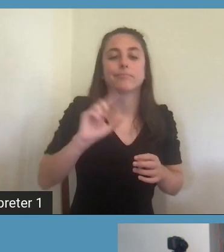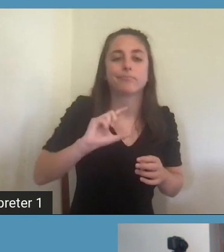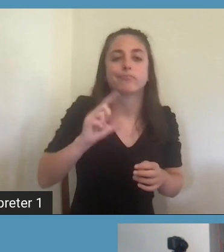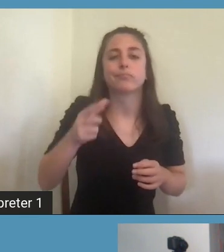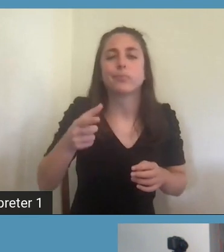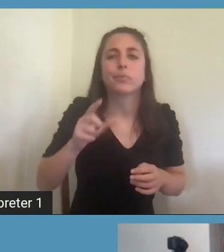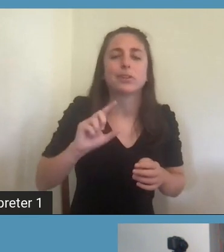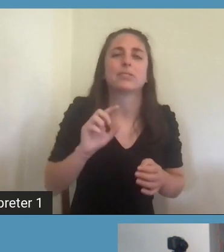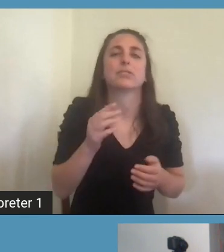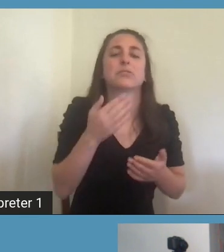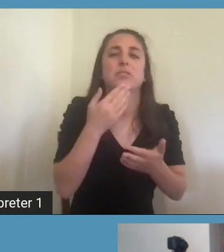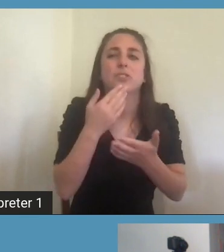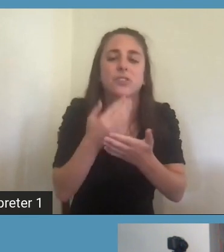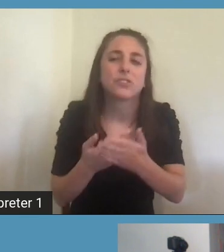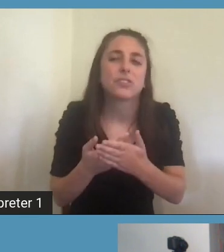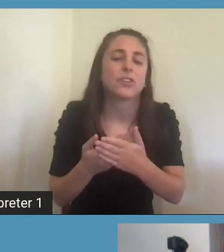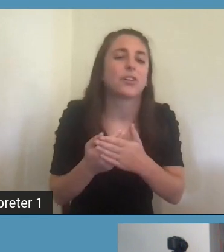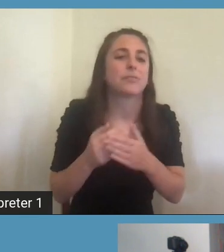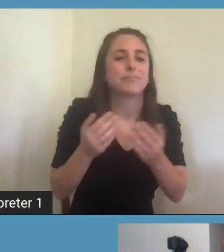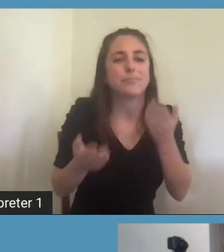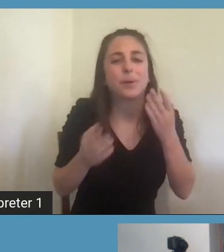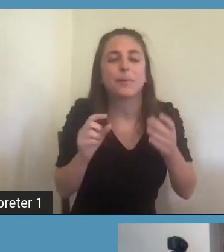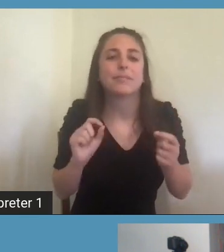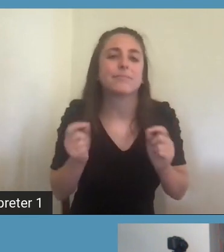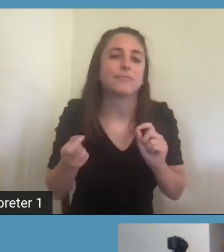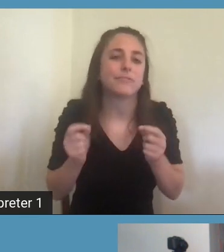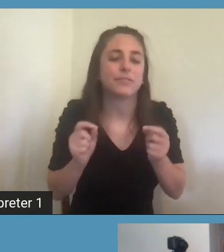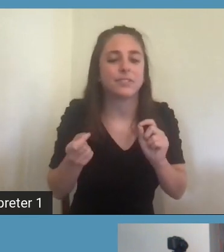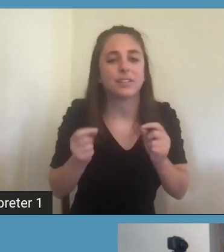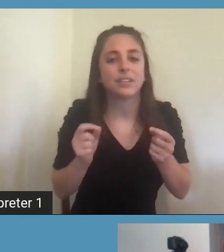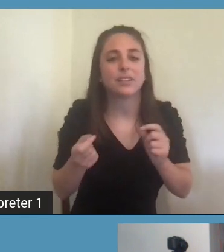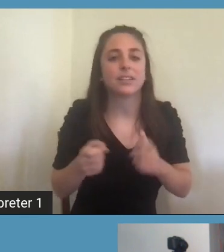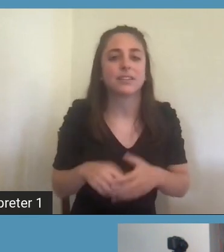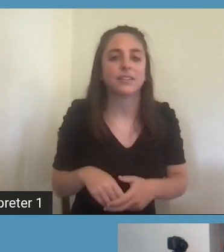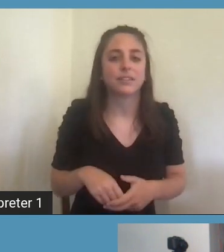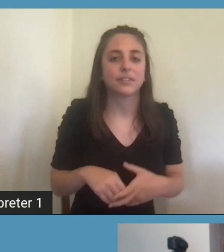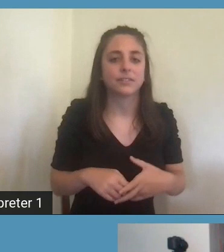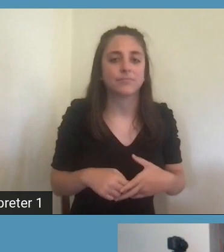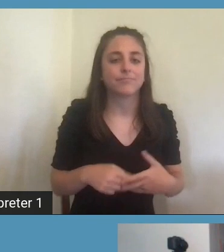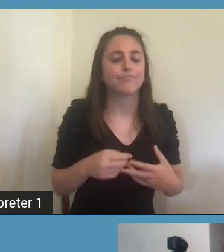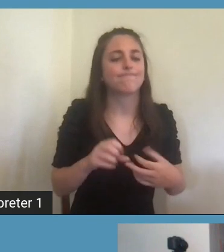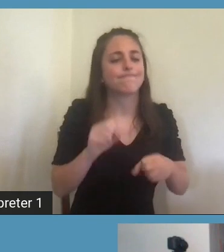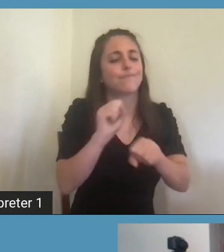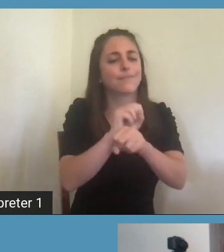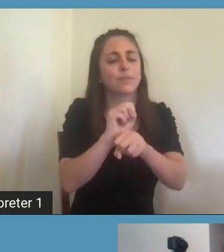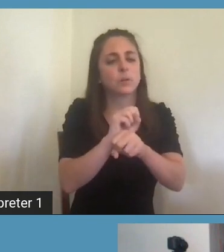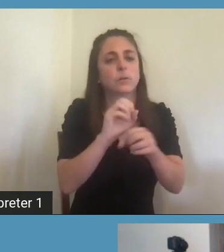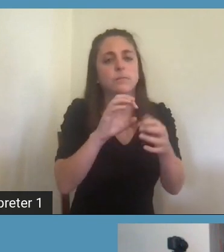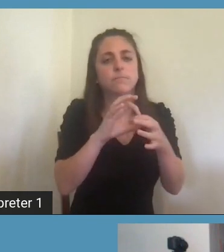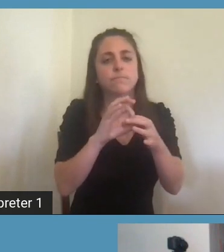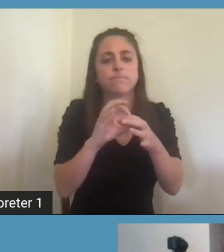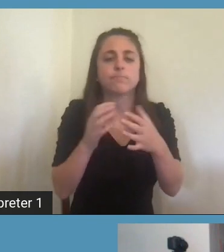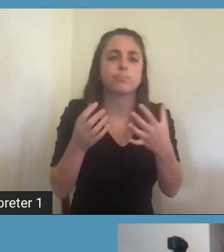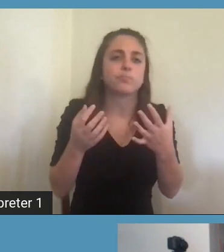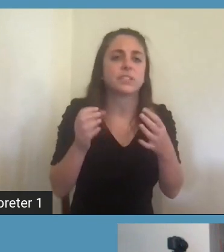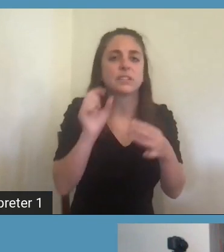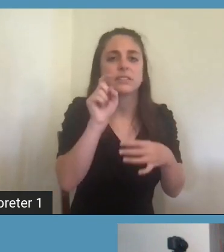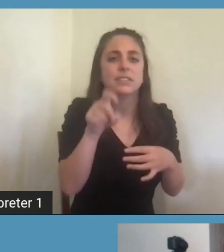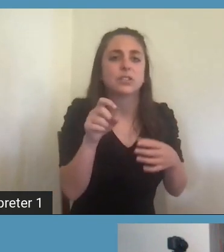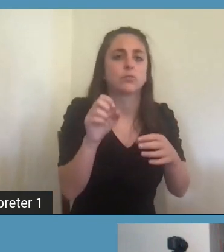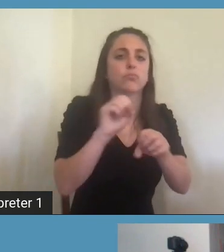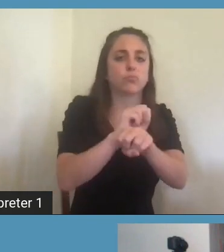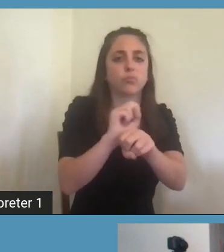We like this, but let's maybe change this around. So it's sort of a working relationship. And I